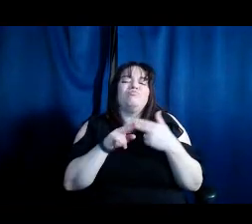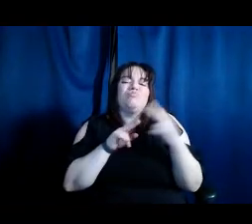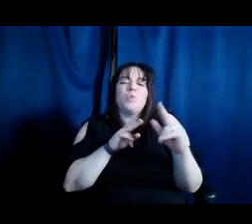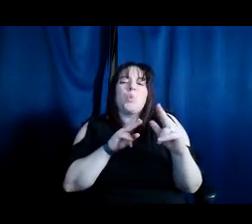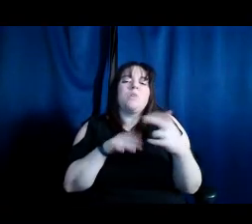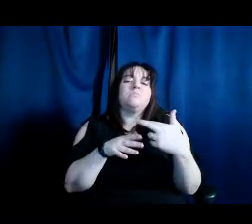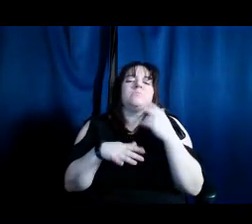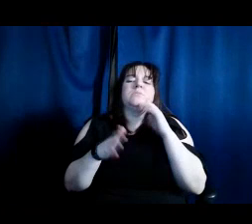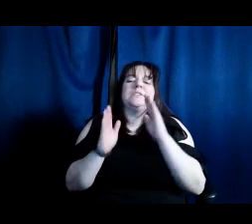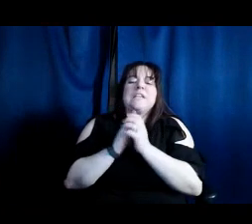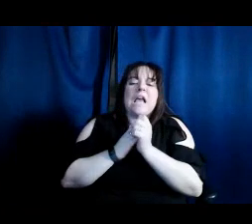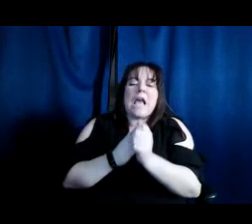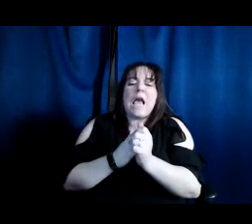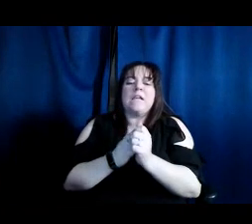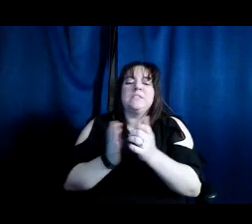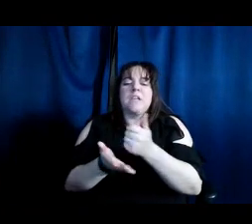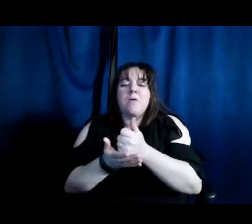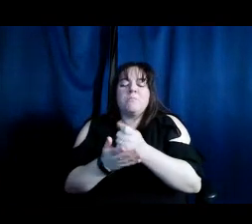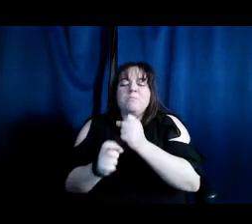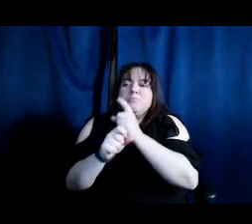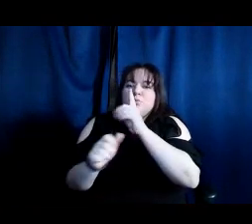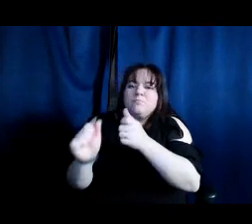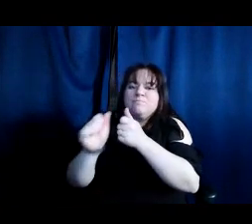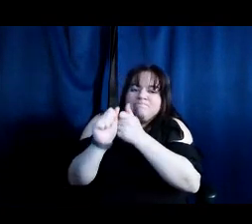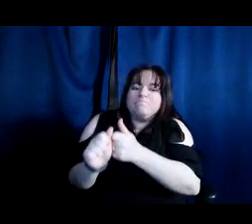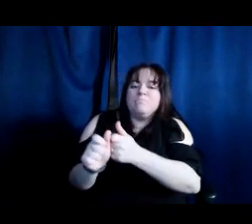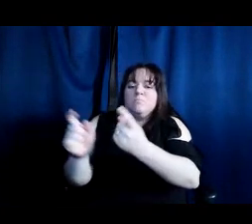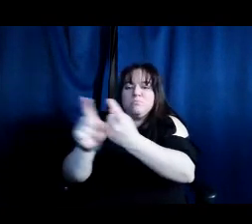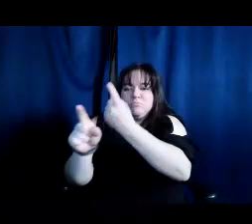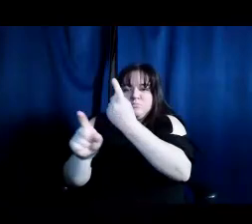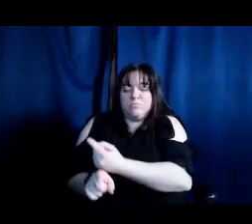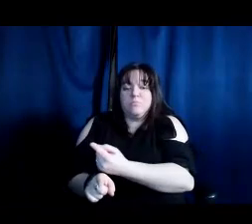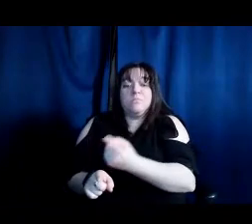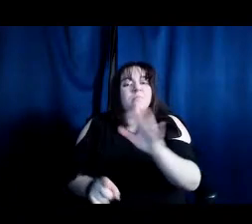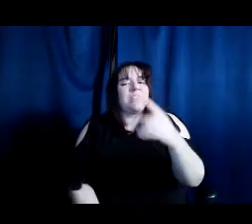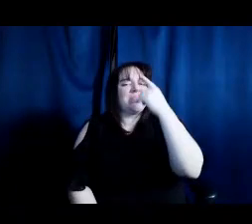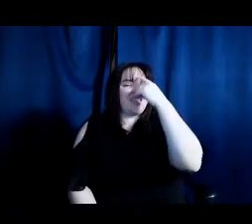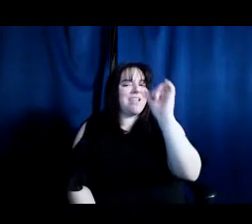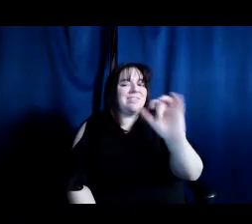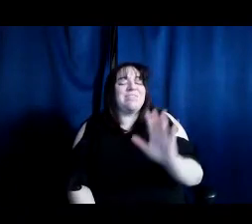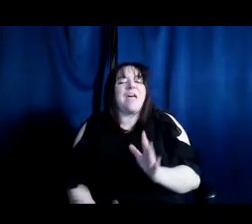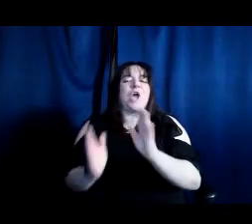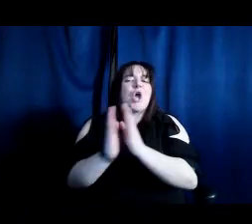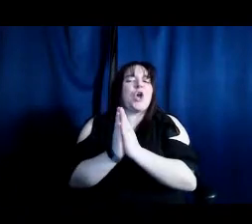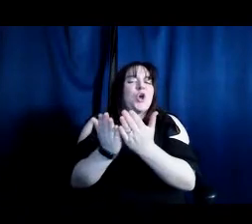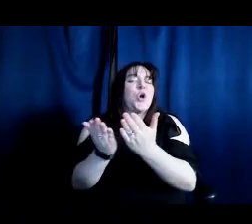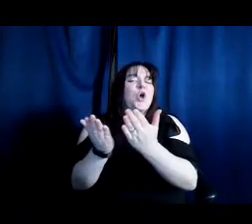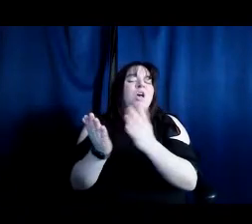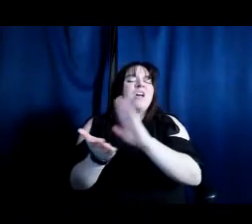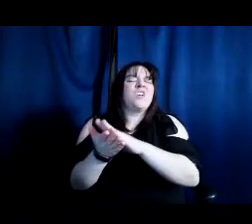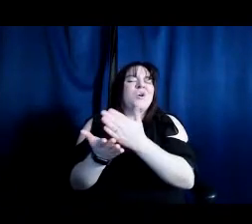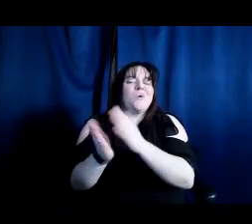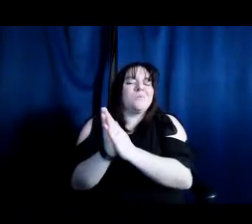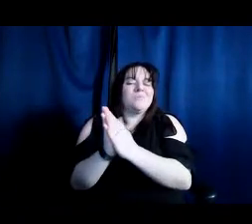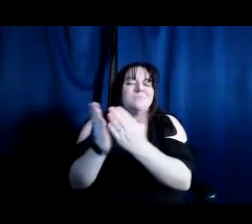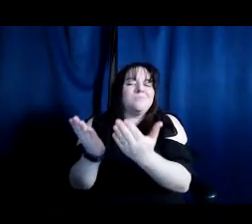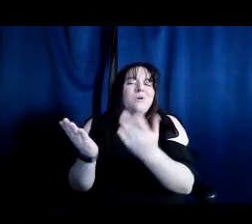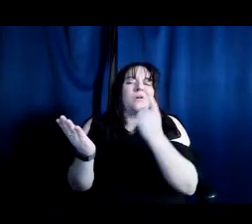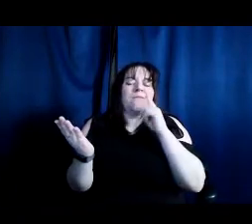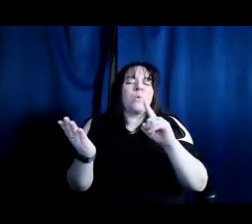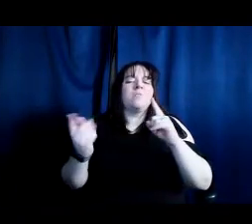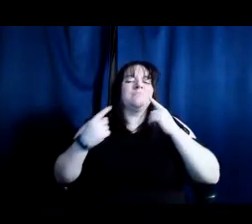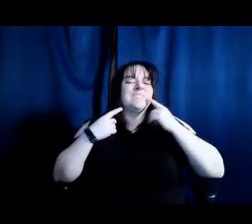top tier. Think of this as your cookbook for creating an accessible website. Alanna, this would be a great